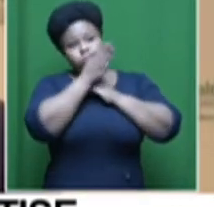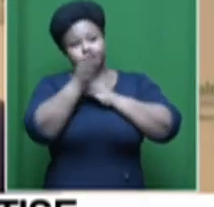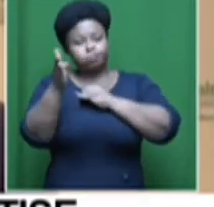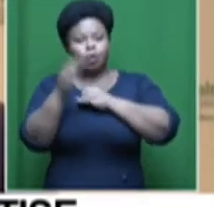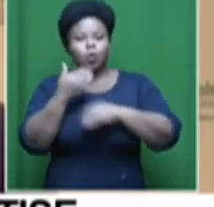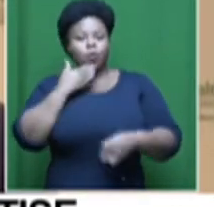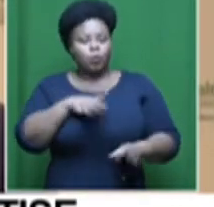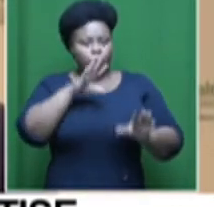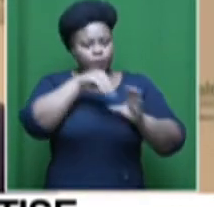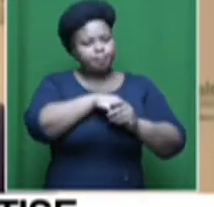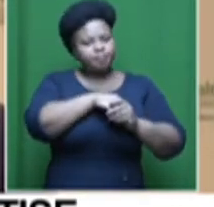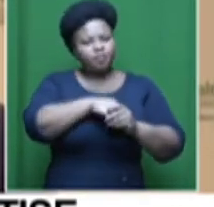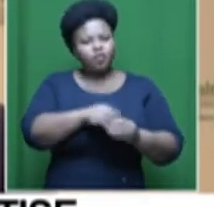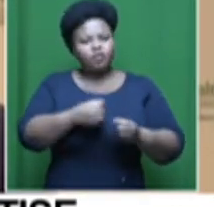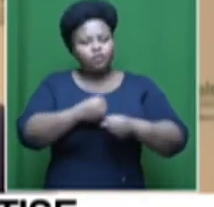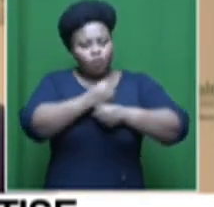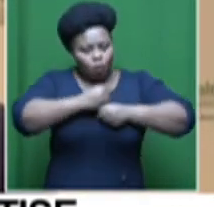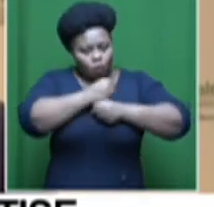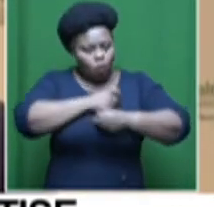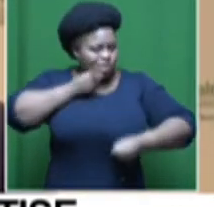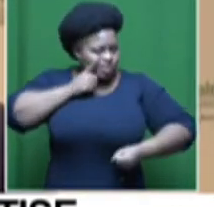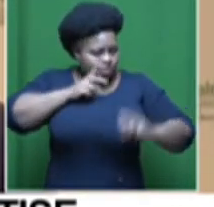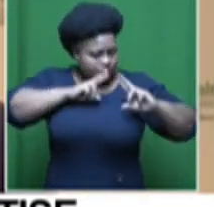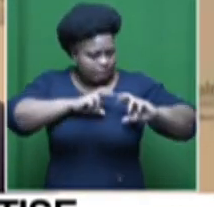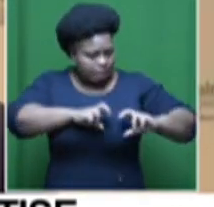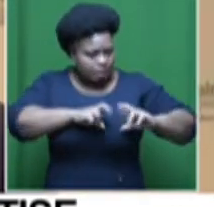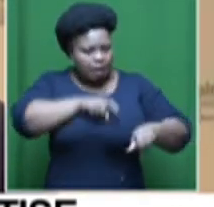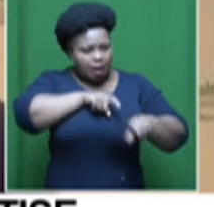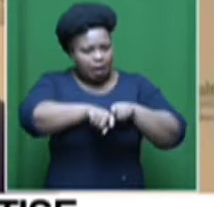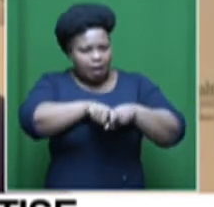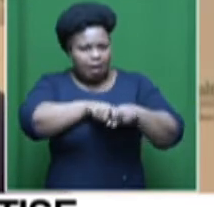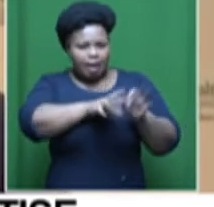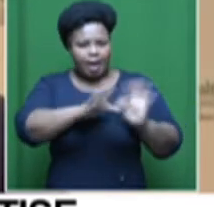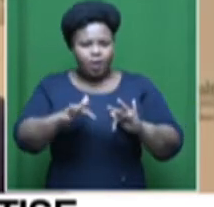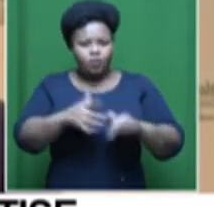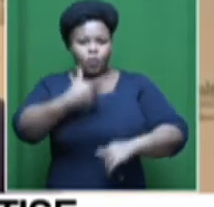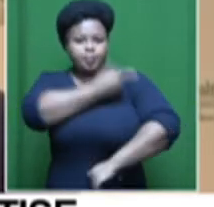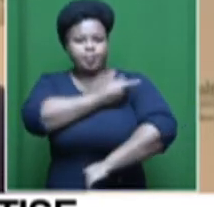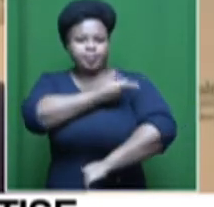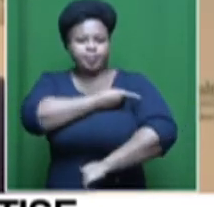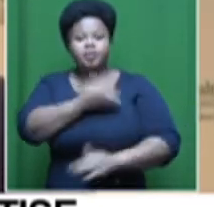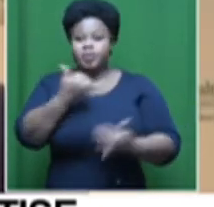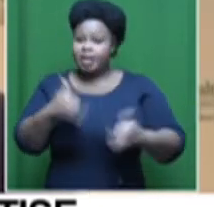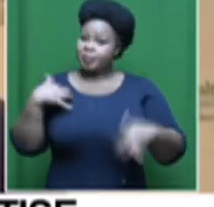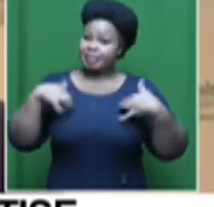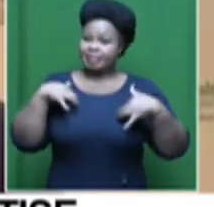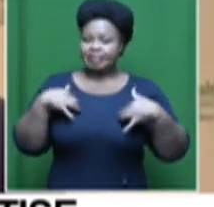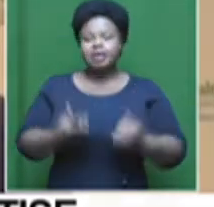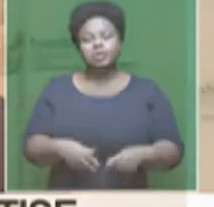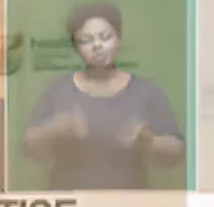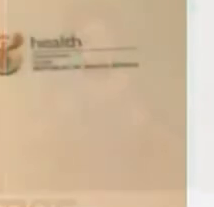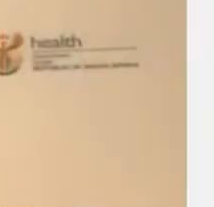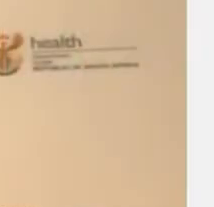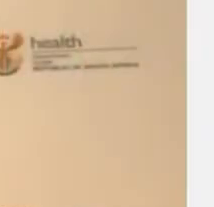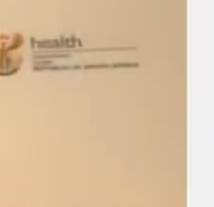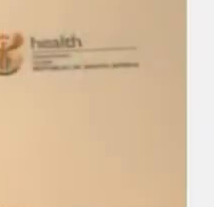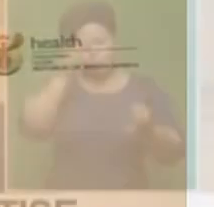in a number of trials in relation to vaccination. And that has given us exciting new information